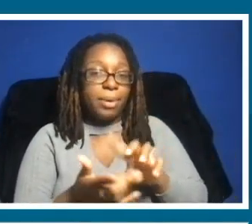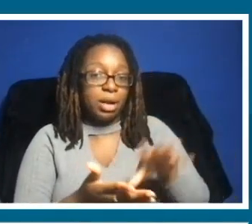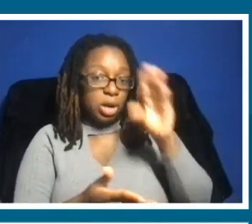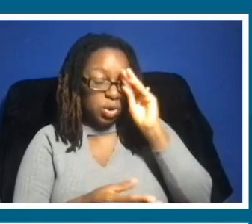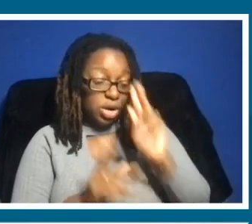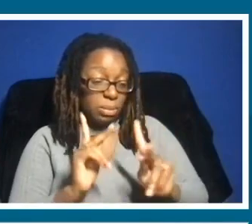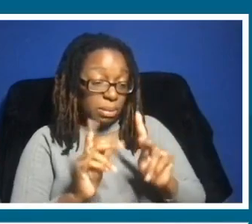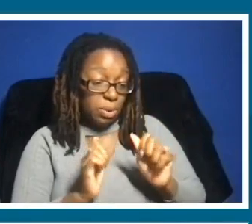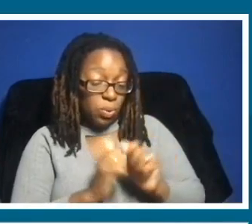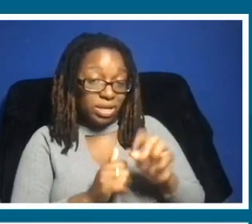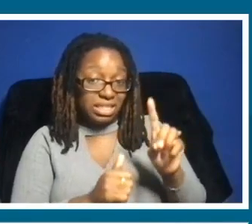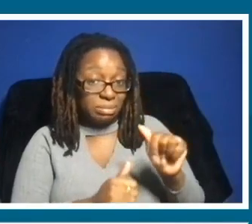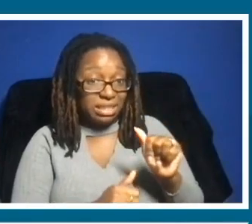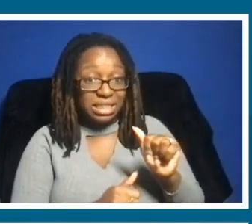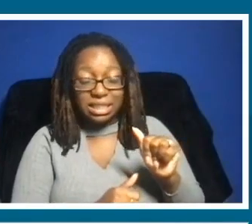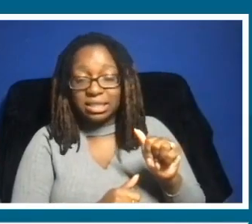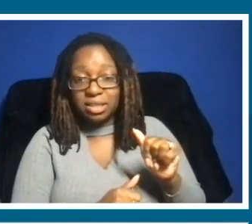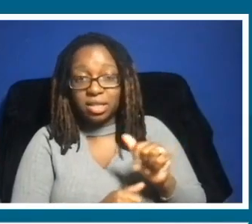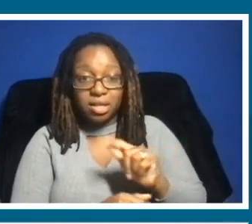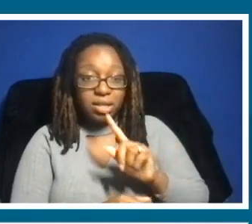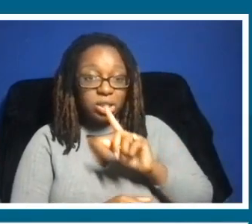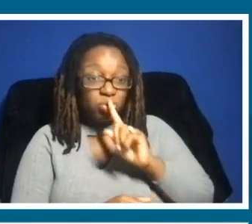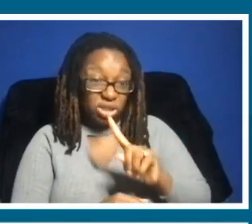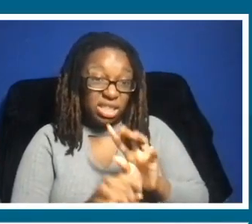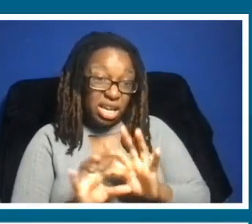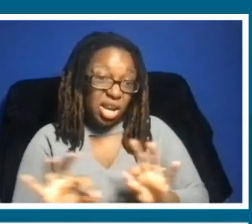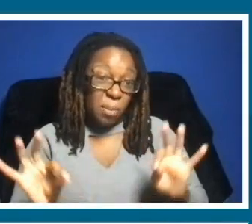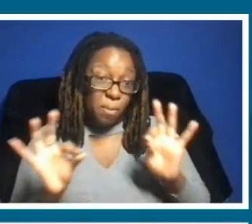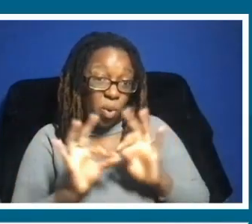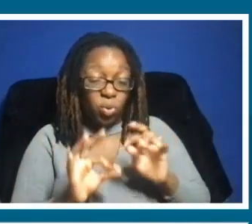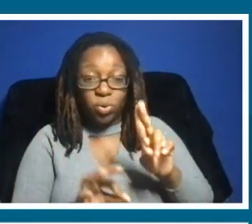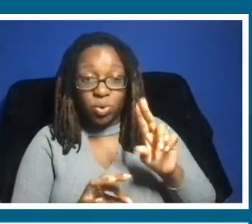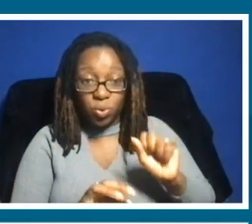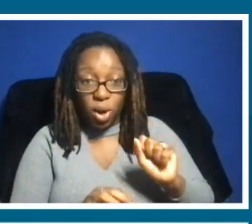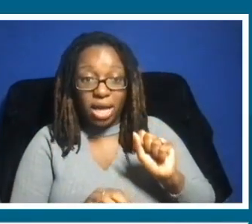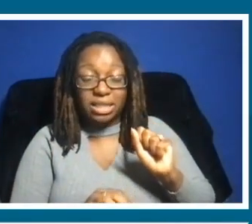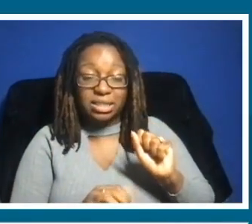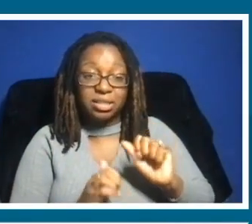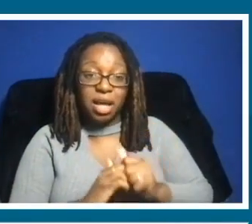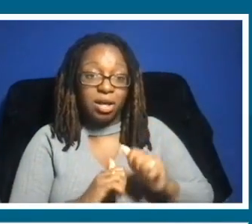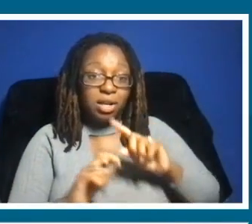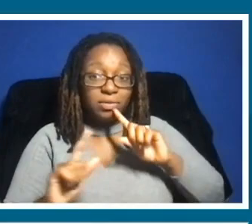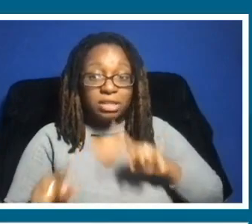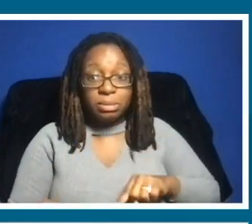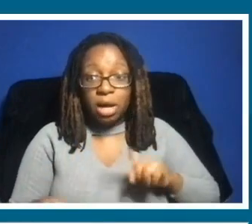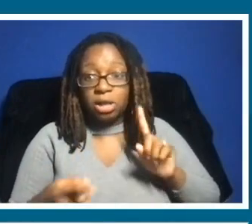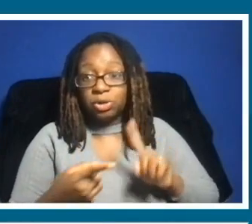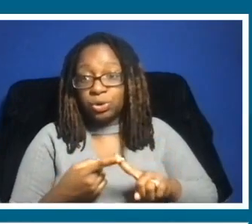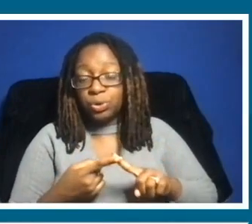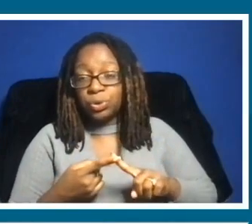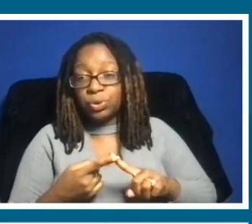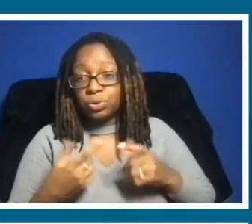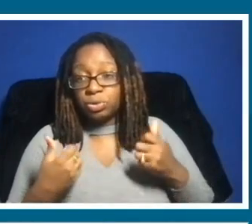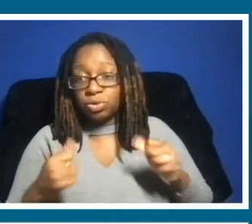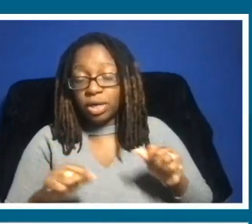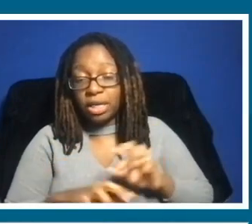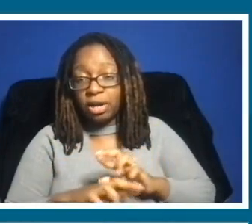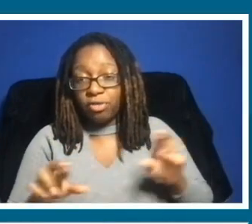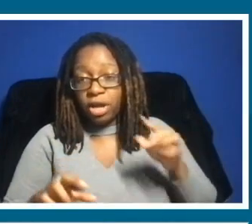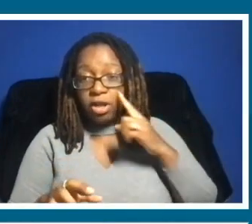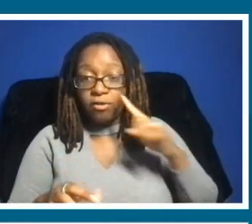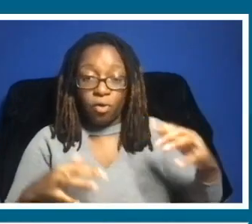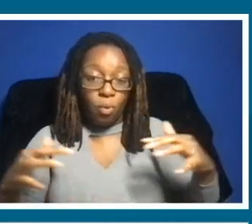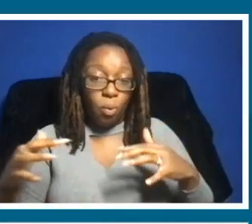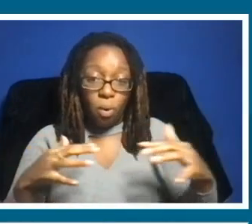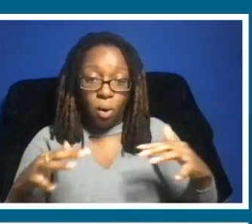disabilities were really very important in the United States response to gearing up for war and supplying soldiers